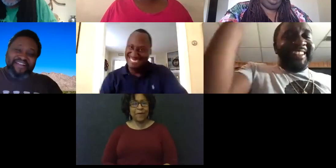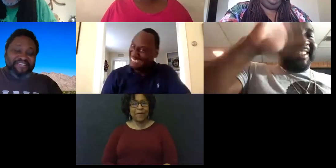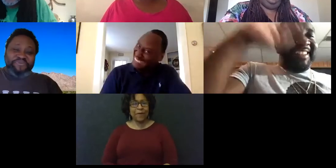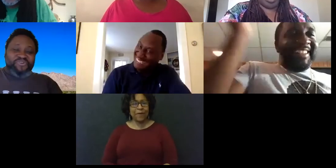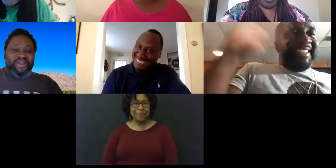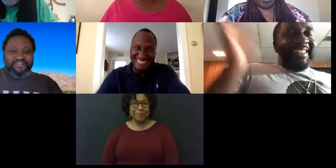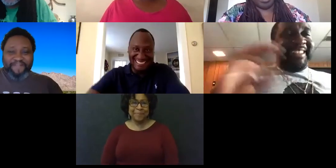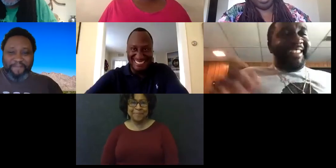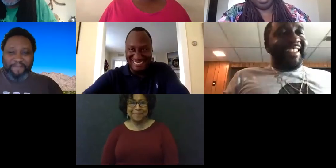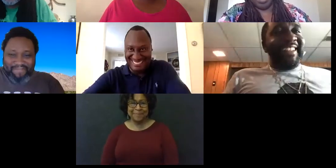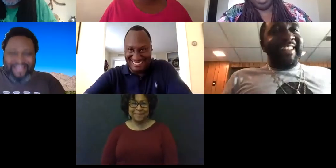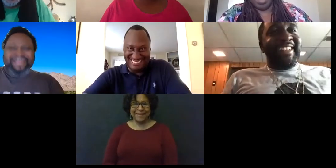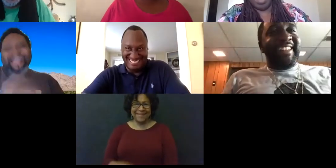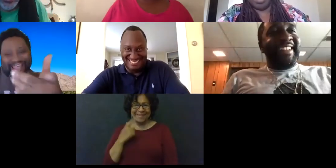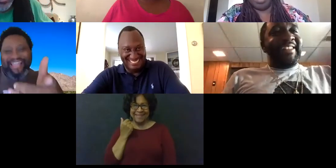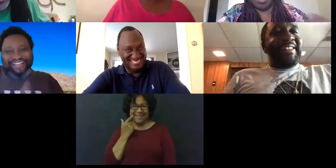I'm on fire.